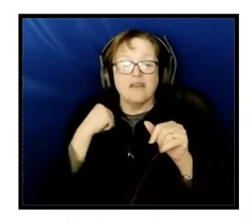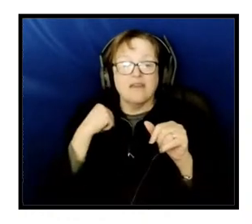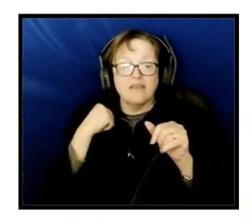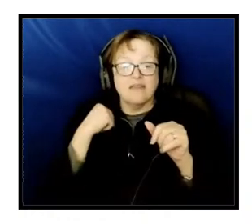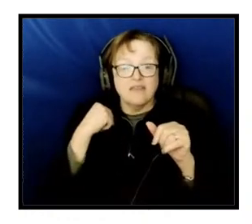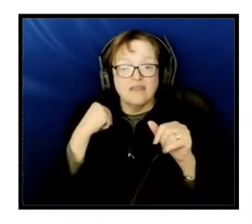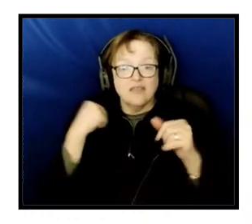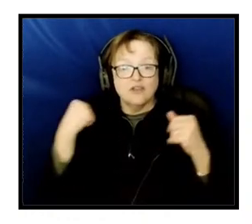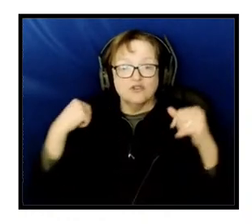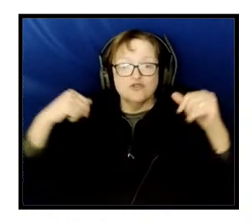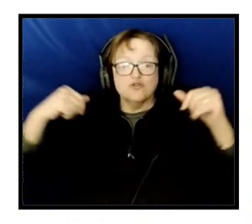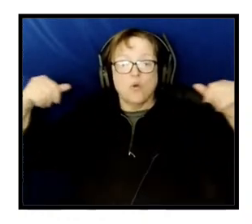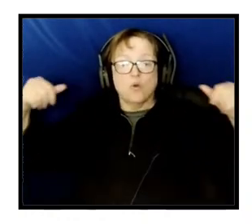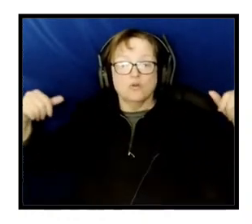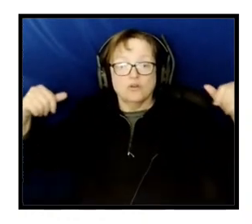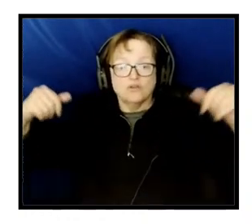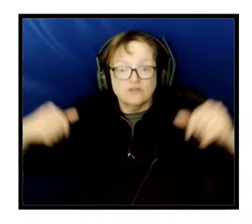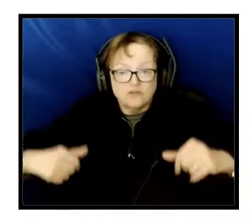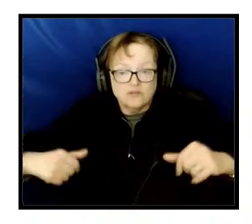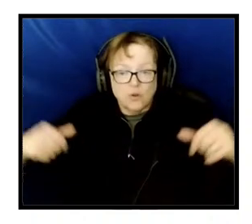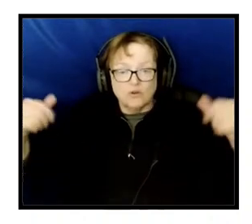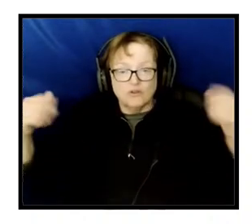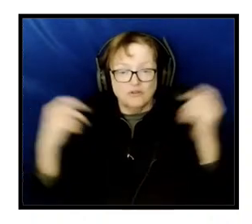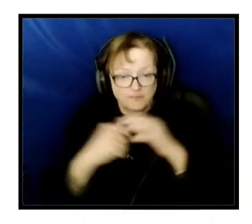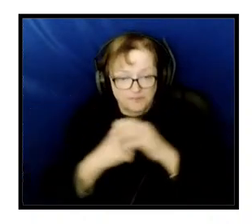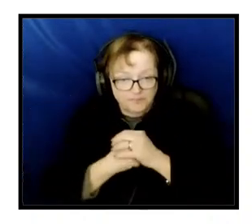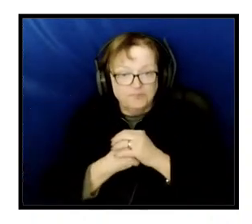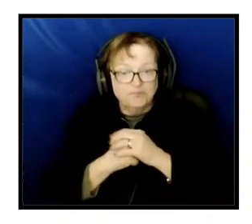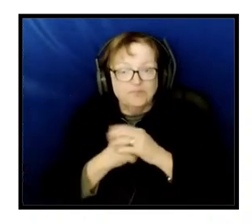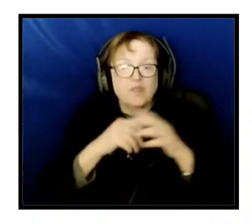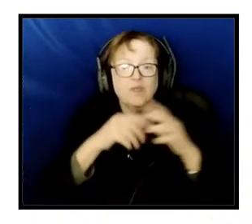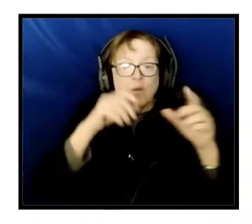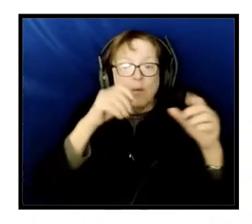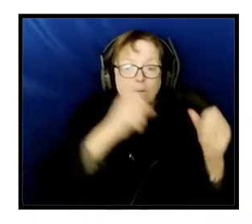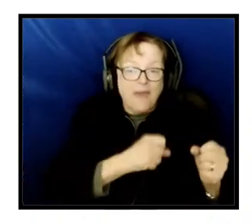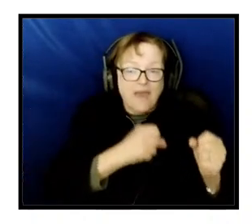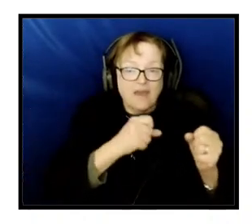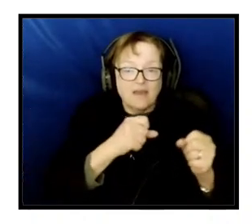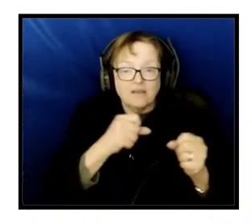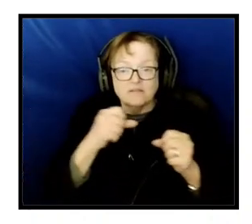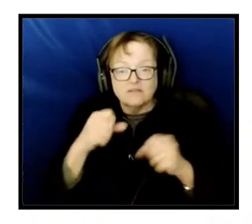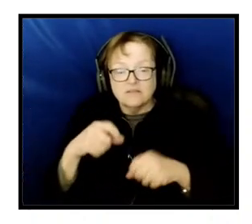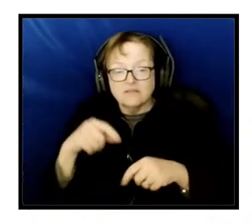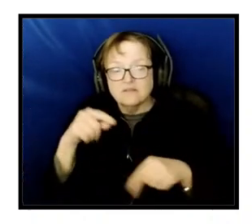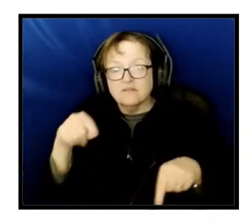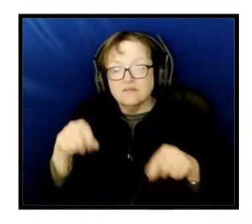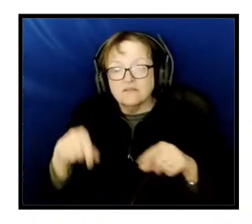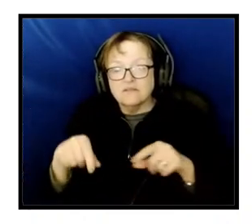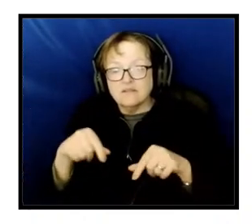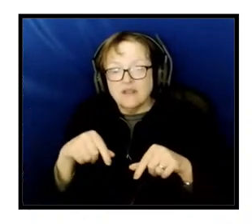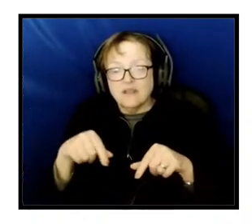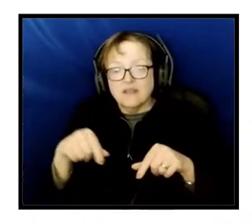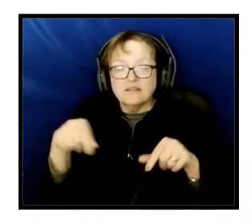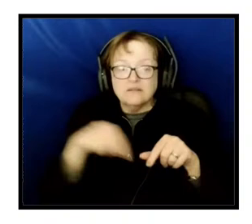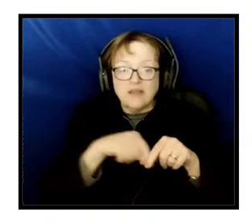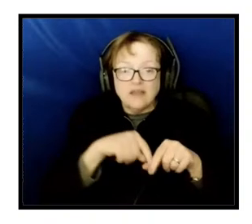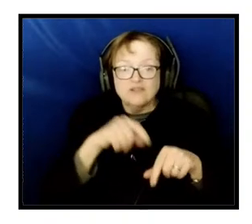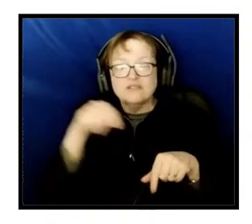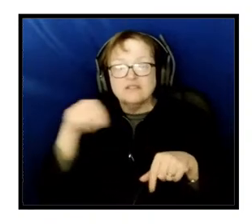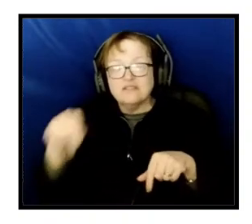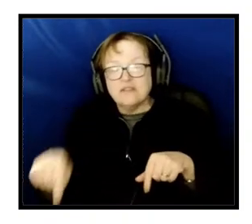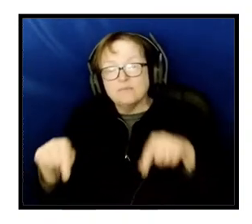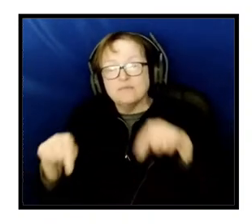we shoulder and shoulder. We bounce, we bounce, we step